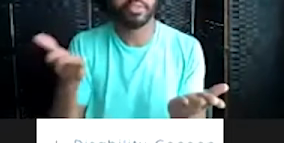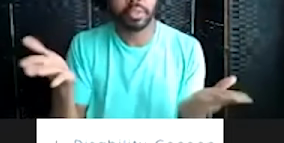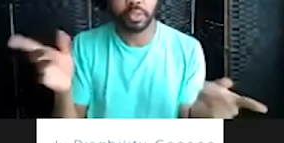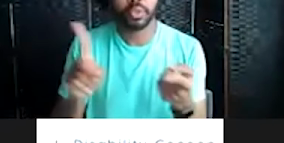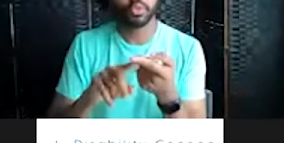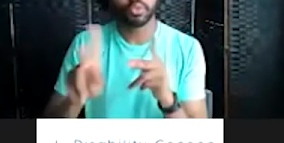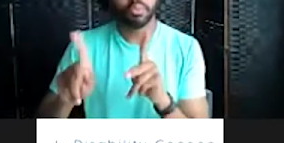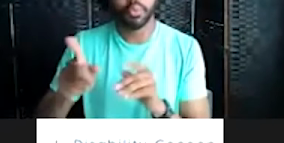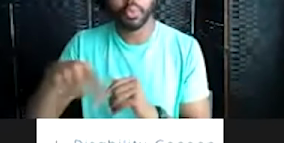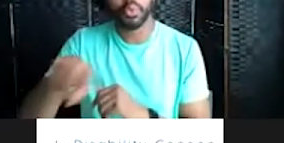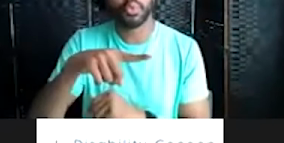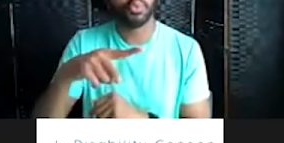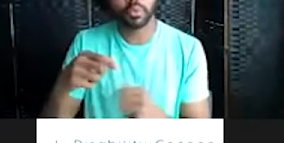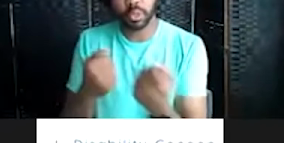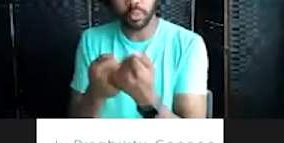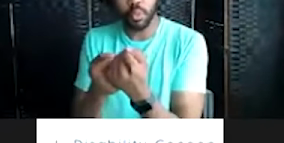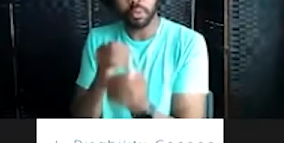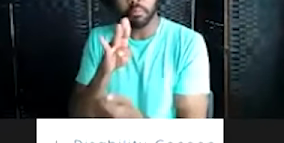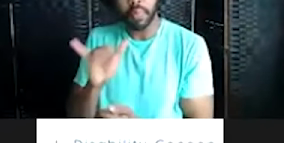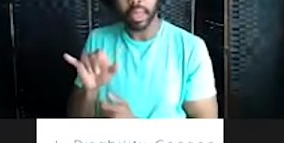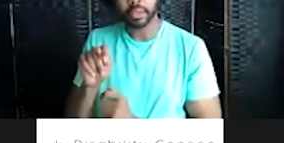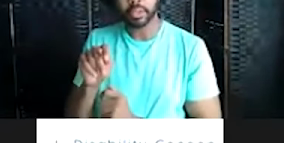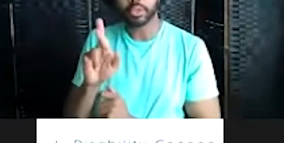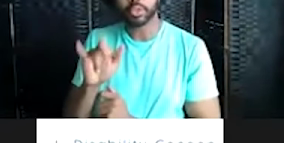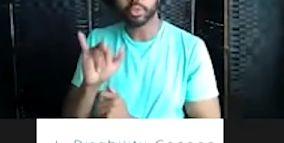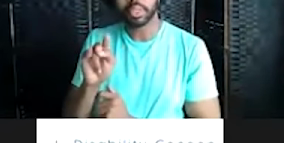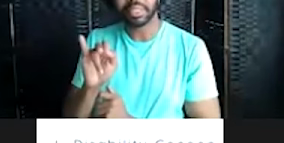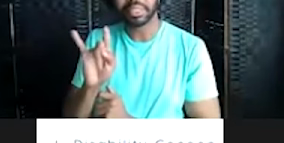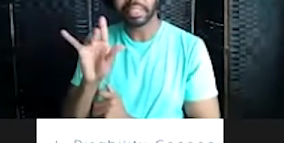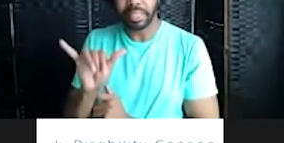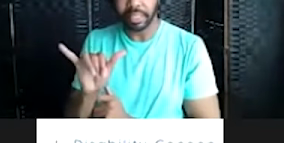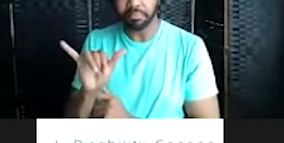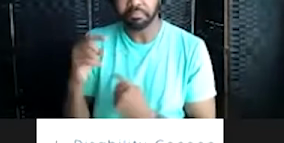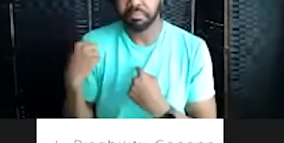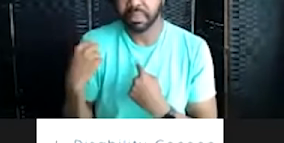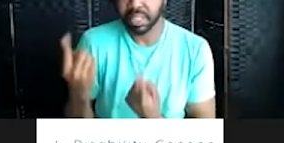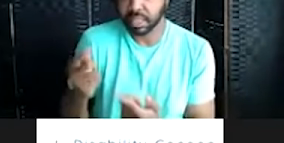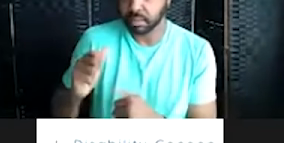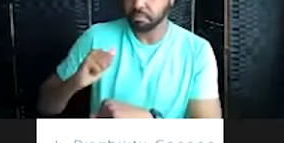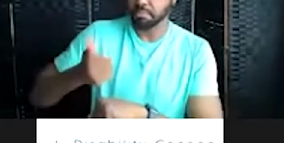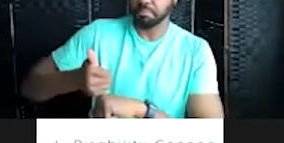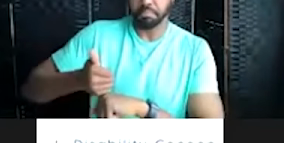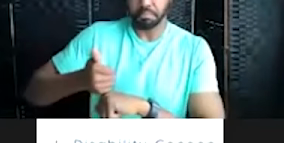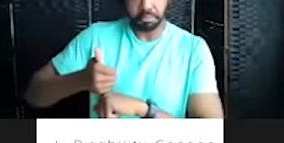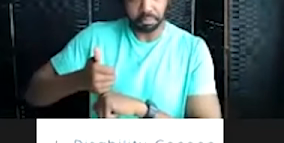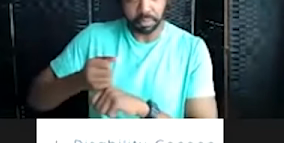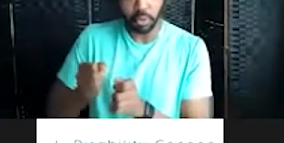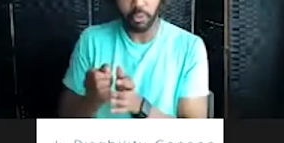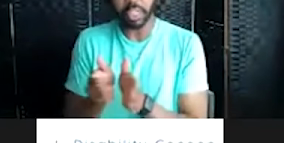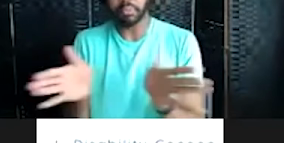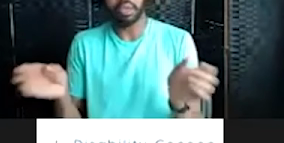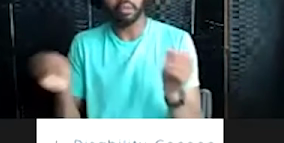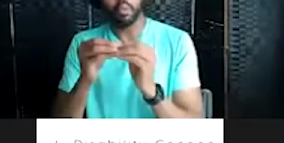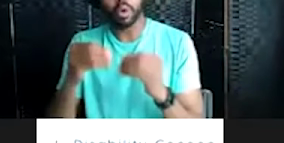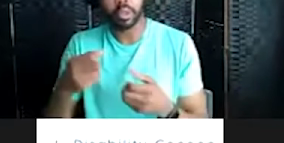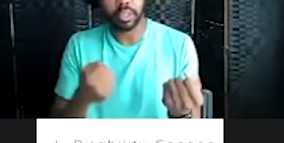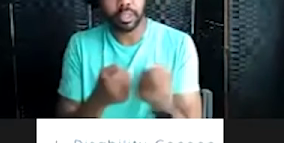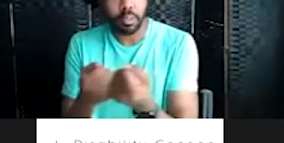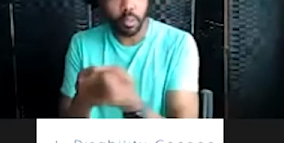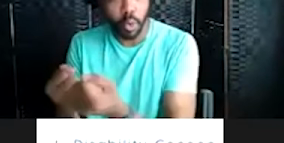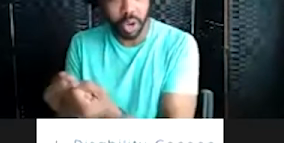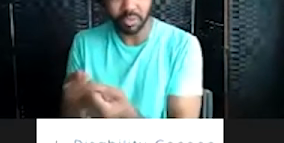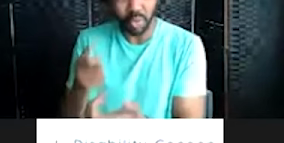Trinity supports. And since that time, we've also expanded to be able to provide support. Can everyone hear this okay?